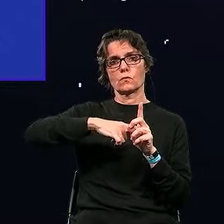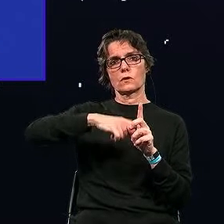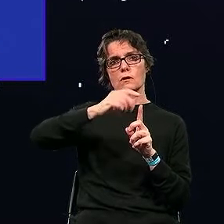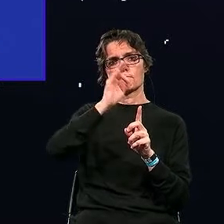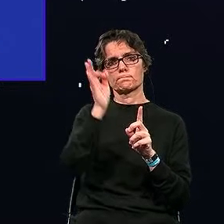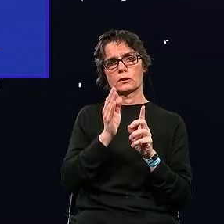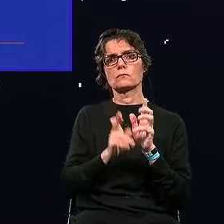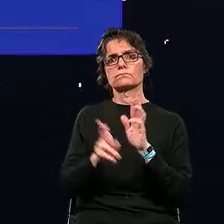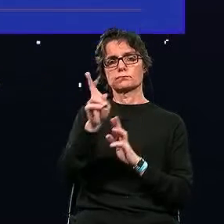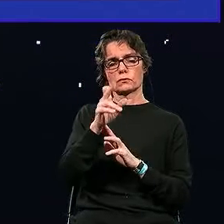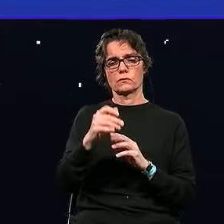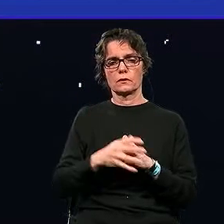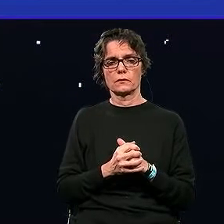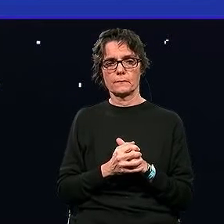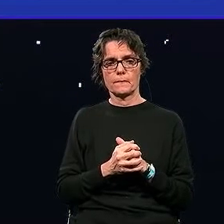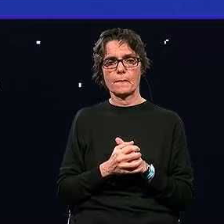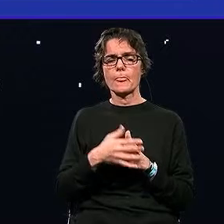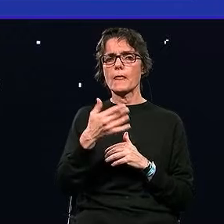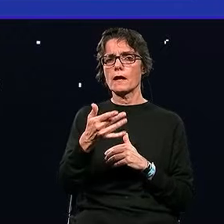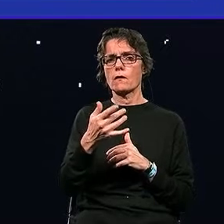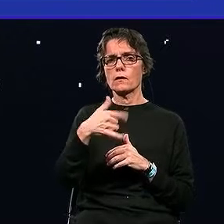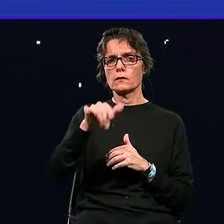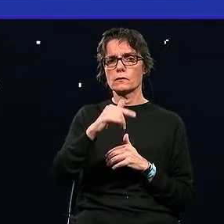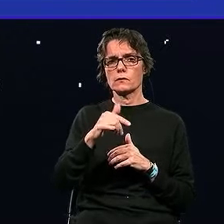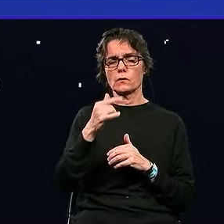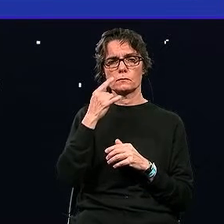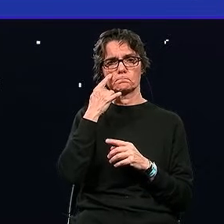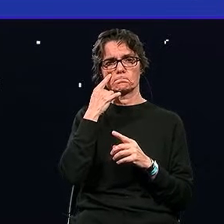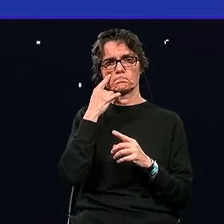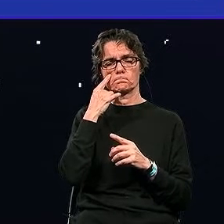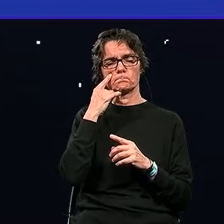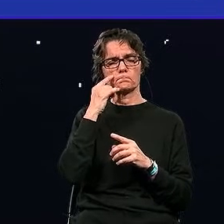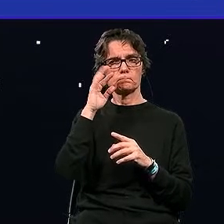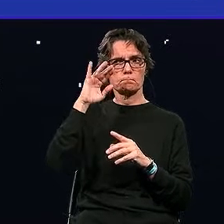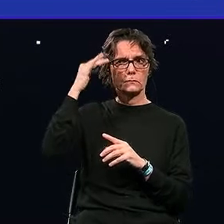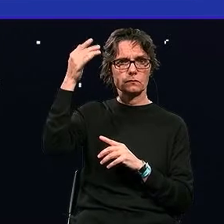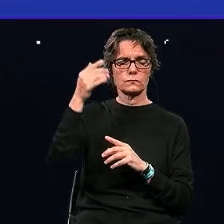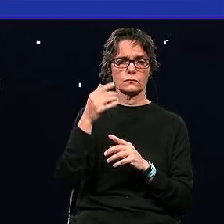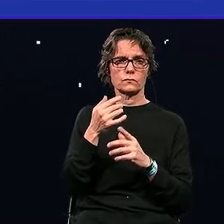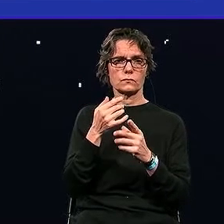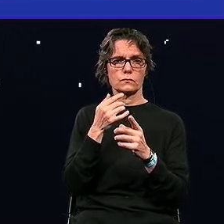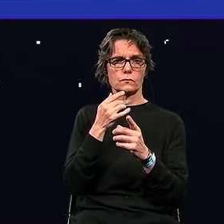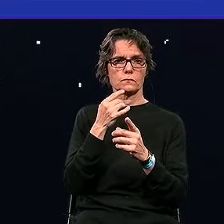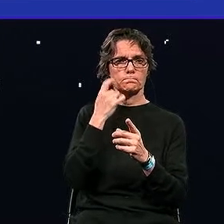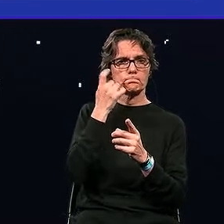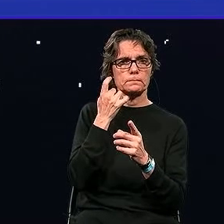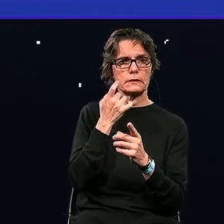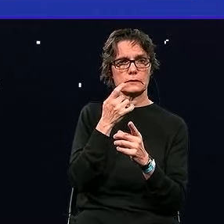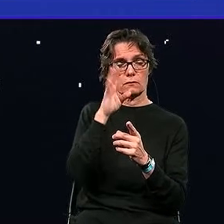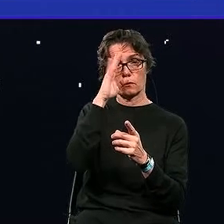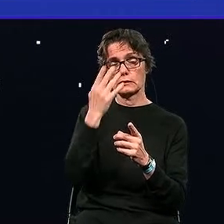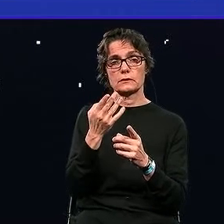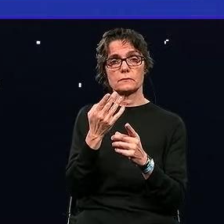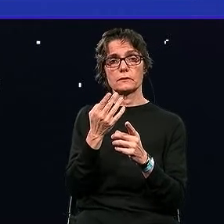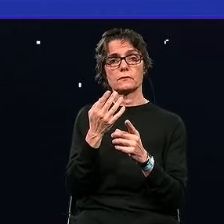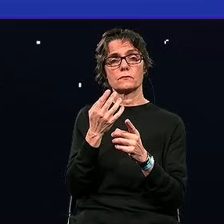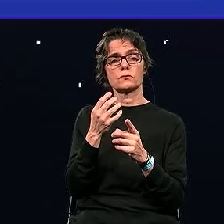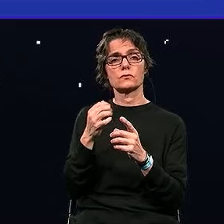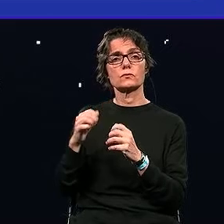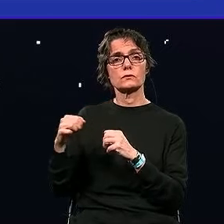that's the looking backward piece of the table. The next bit looks forward. Now, we all know the Paris Agreement, and we all know the ambition to